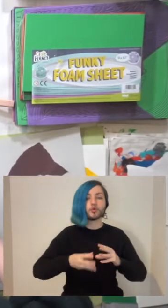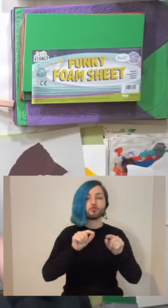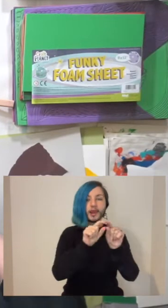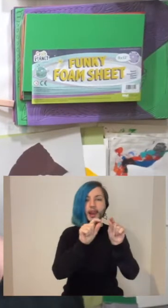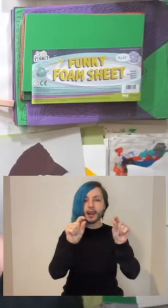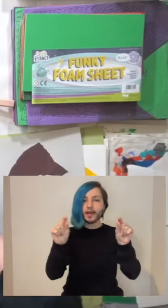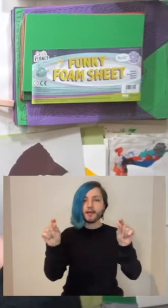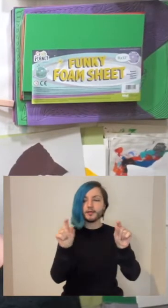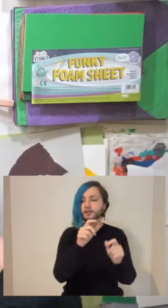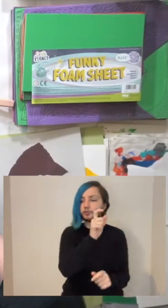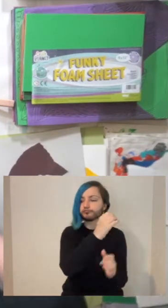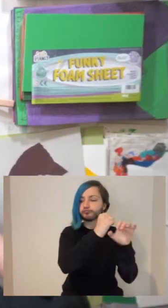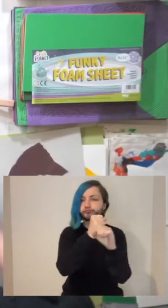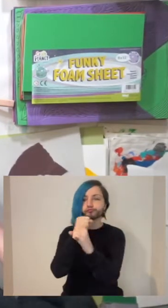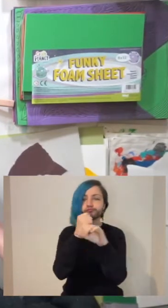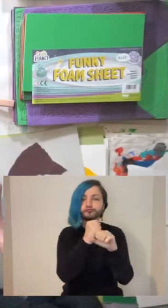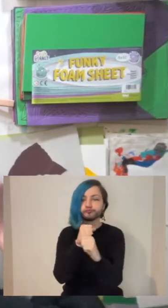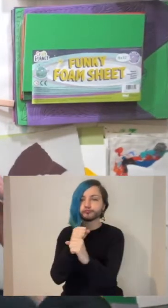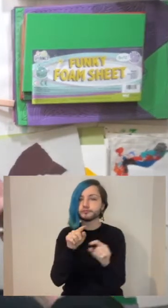make a line.